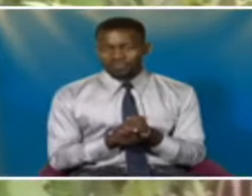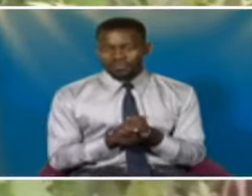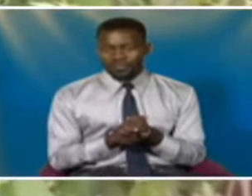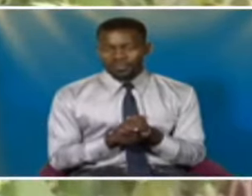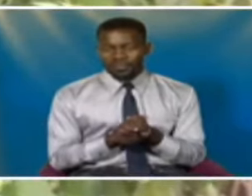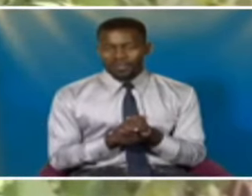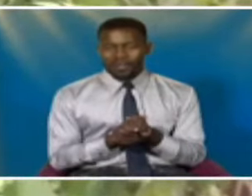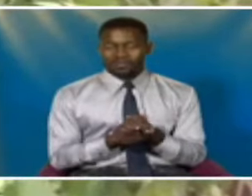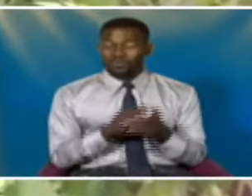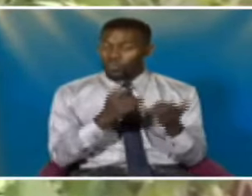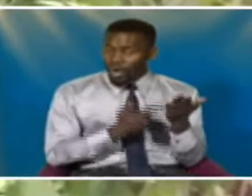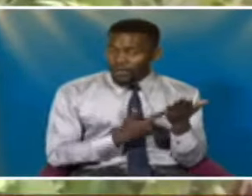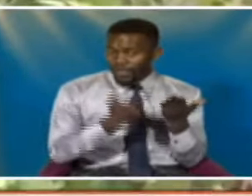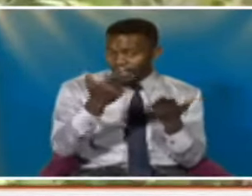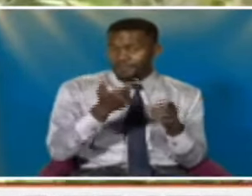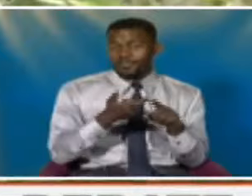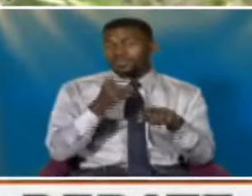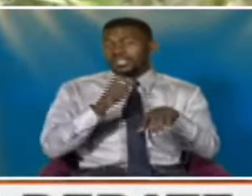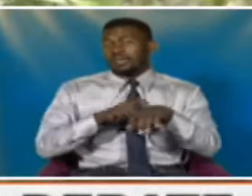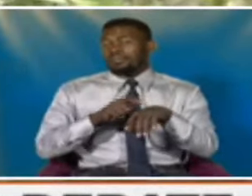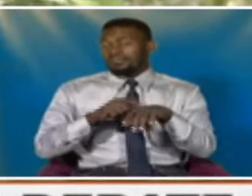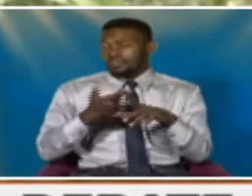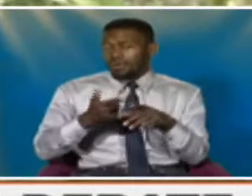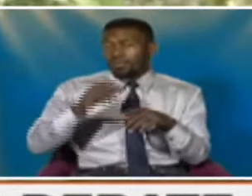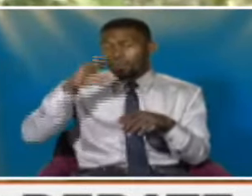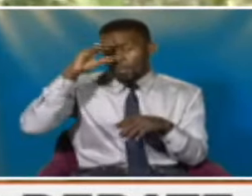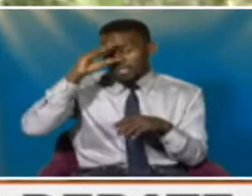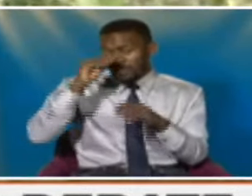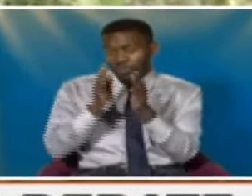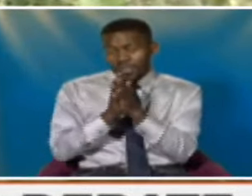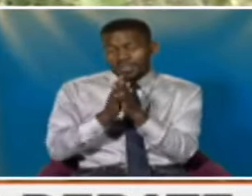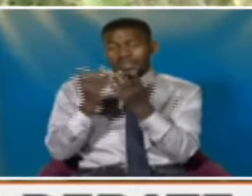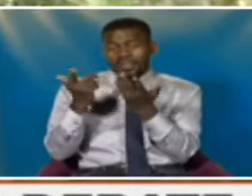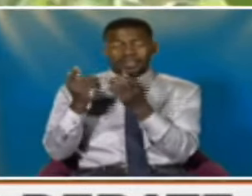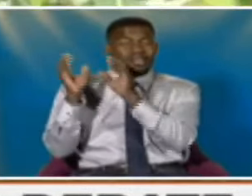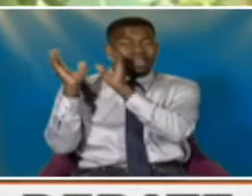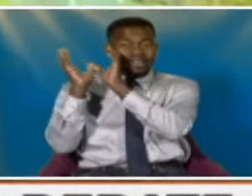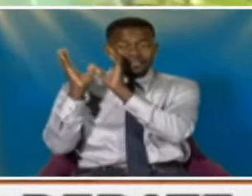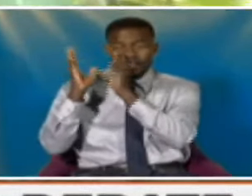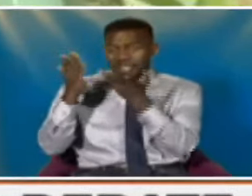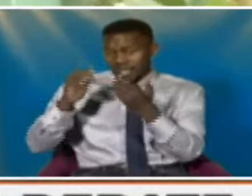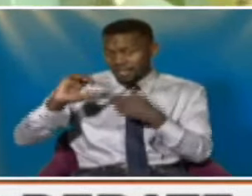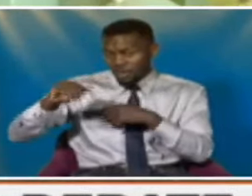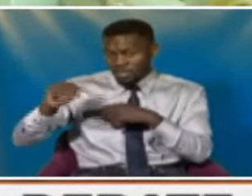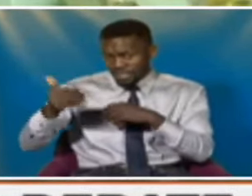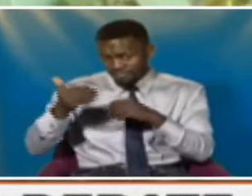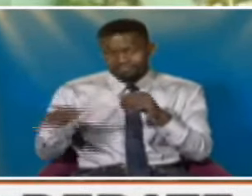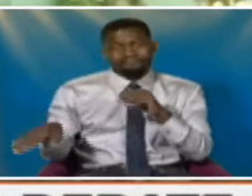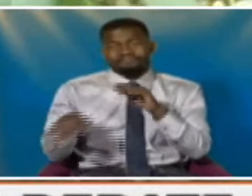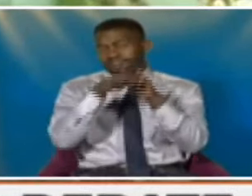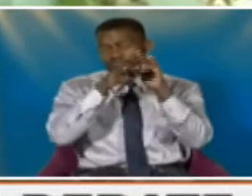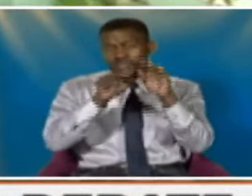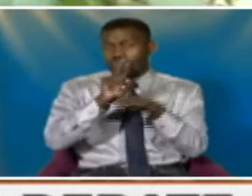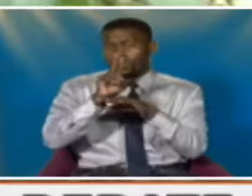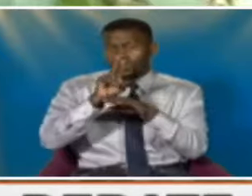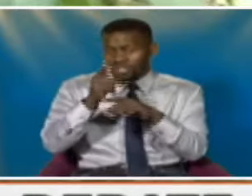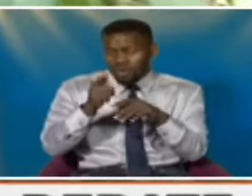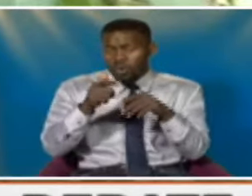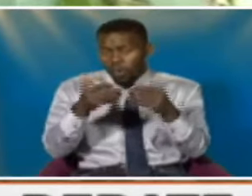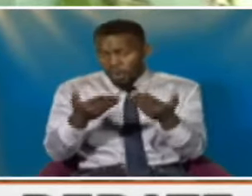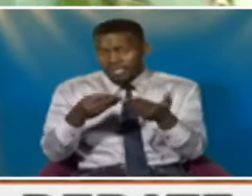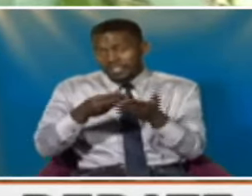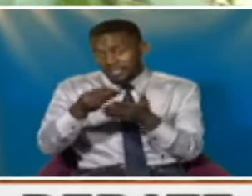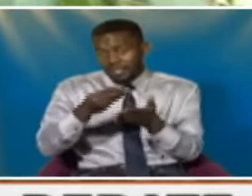Almost 1 week since the county governments of Mombasa and Kilifi banned the entry, sale and use of Muguka, and the